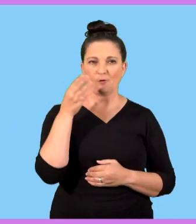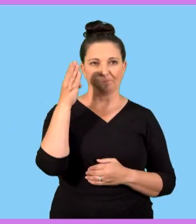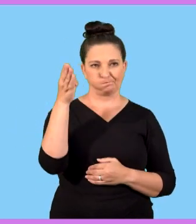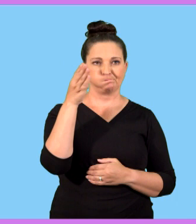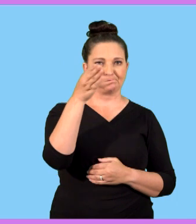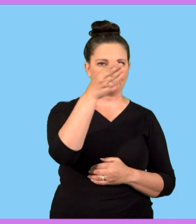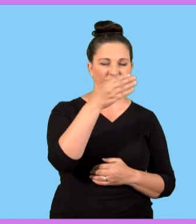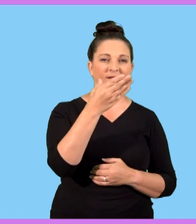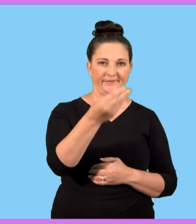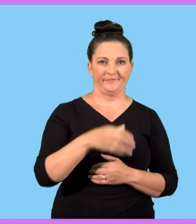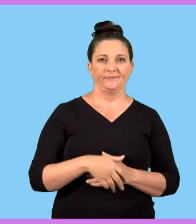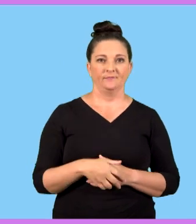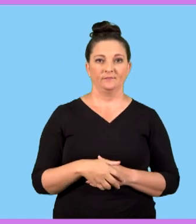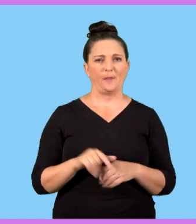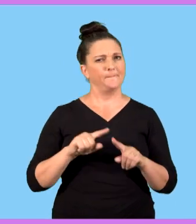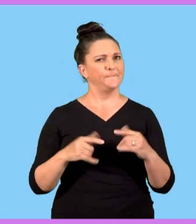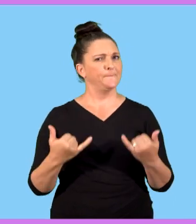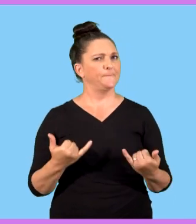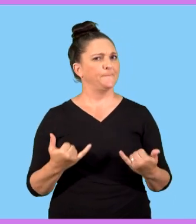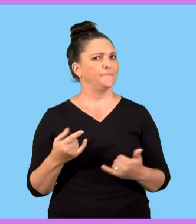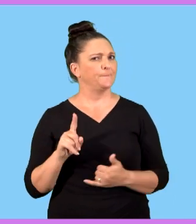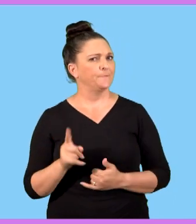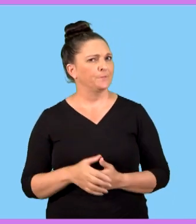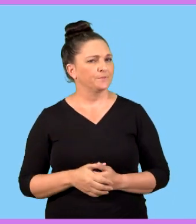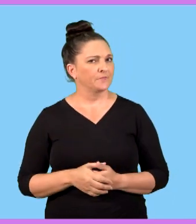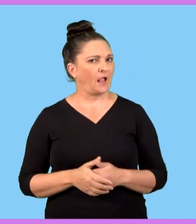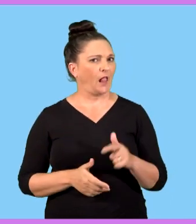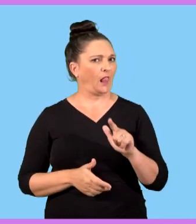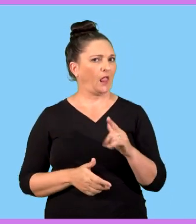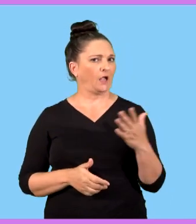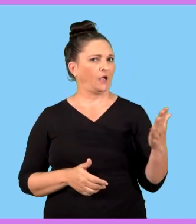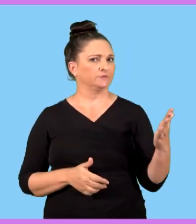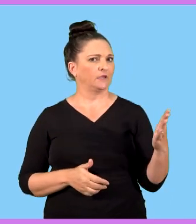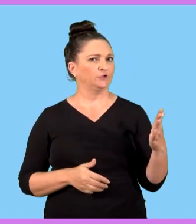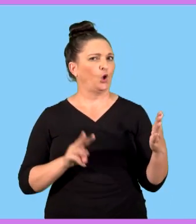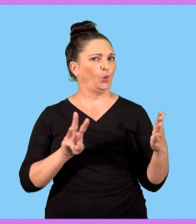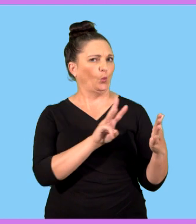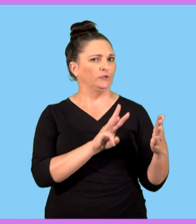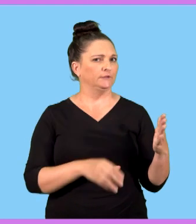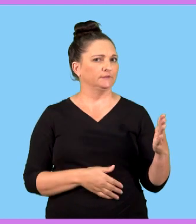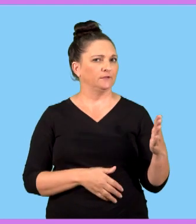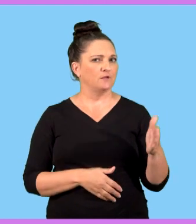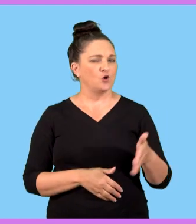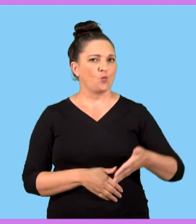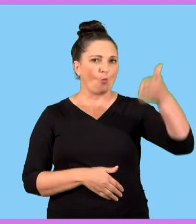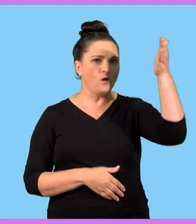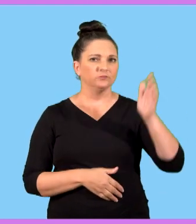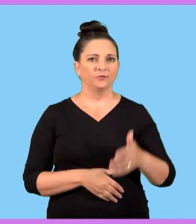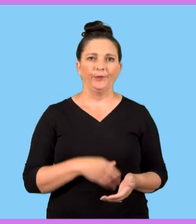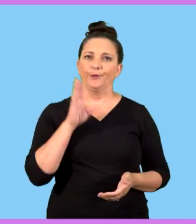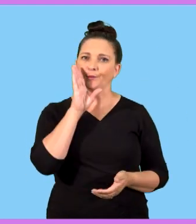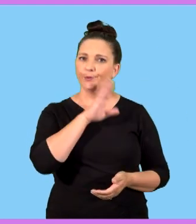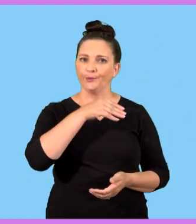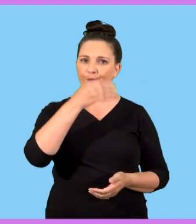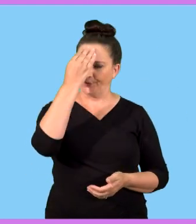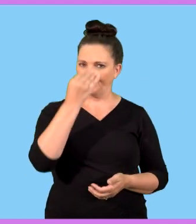window there, okay. But now, if I look at this side, on my left-hand side, western side, can we see there, we don't